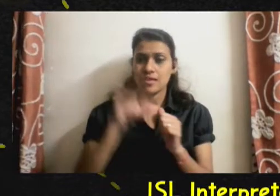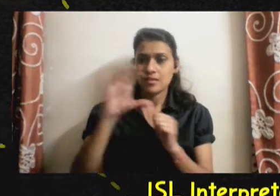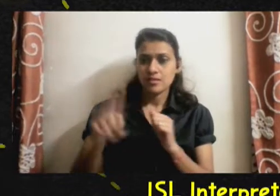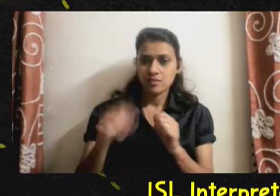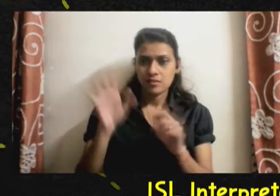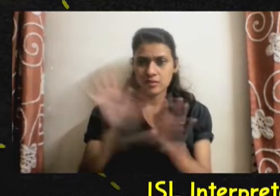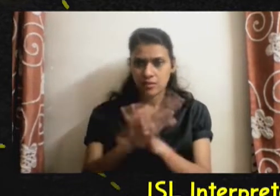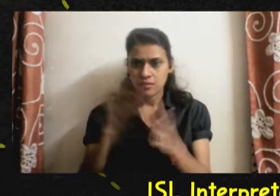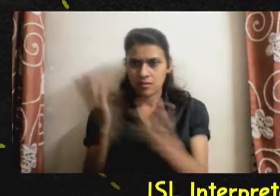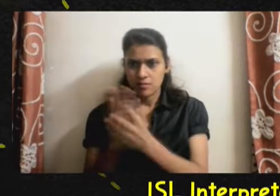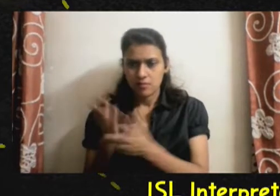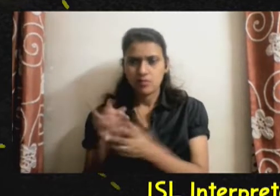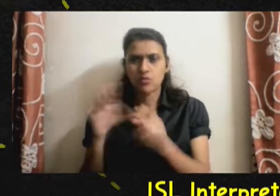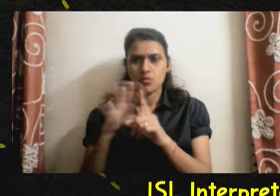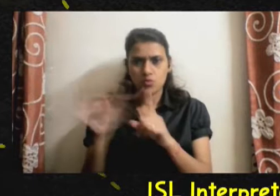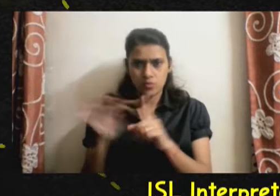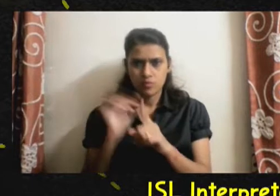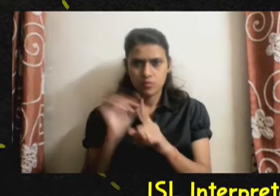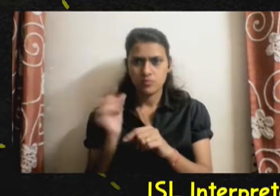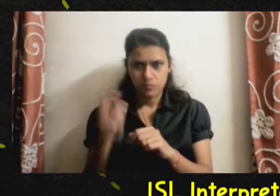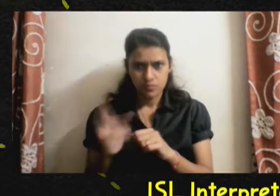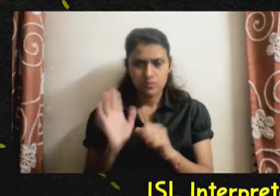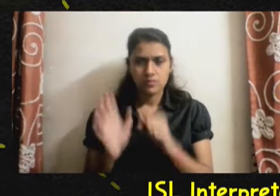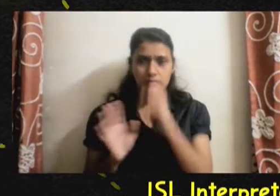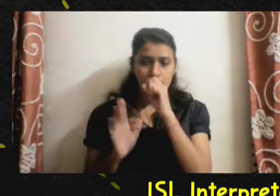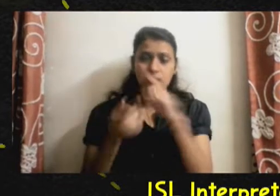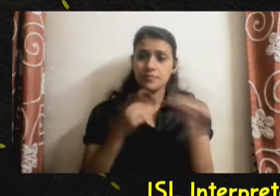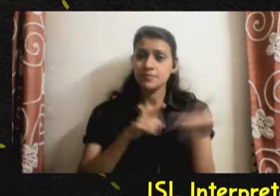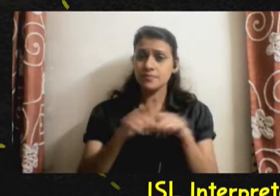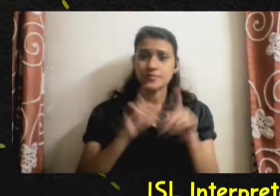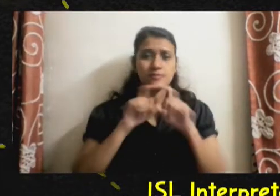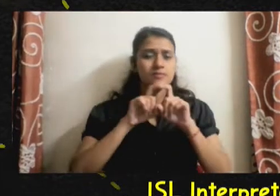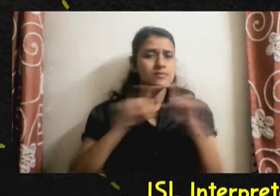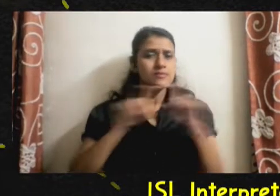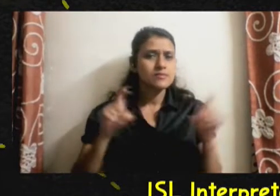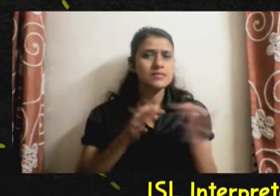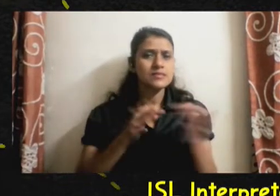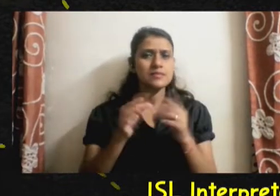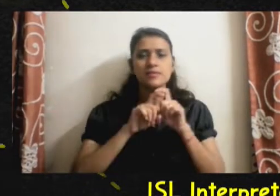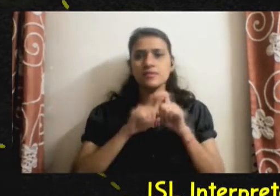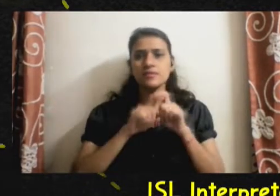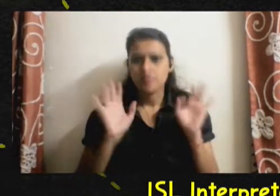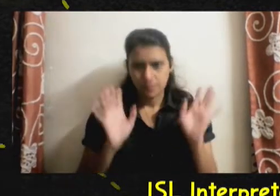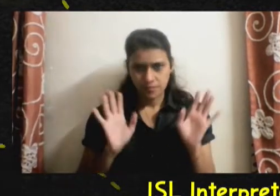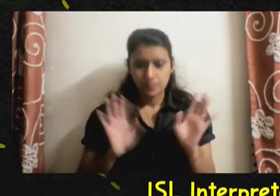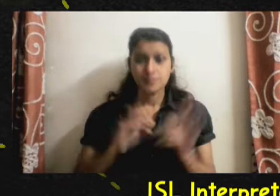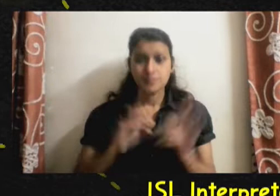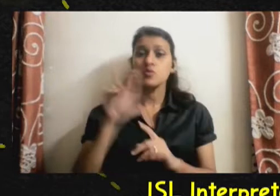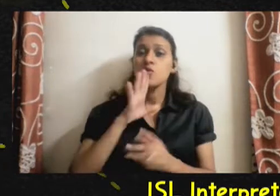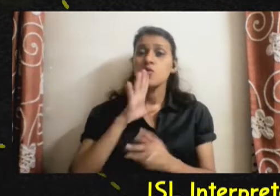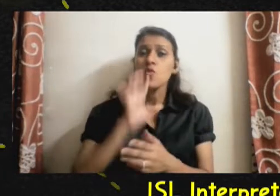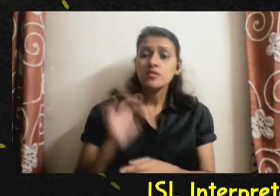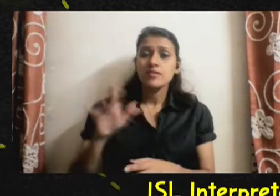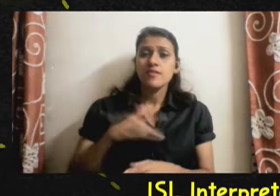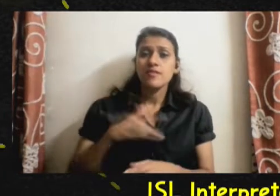that you're reading, as you so beautifully explained, both in terms of what people are projecting and what is it that they may actually be